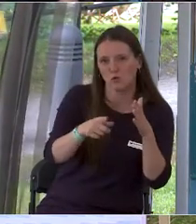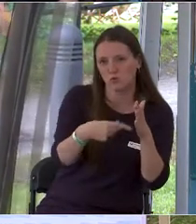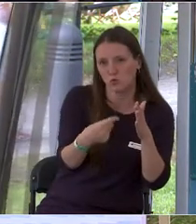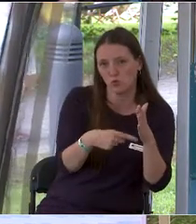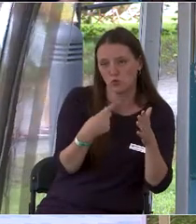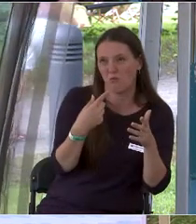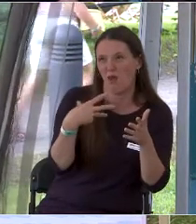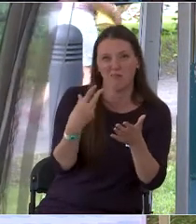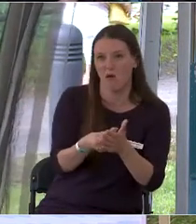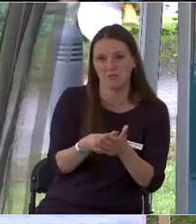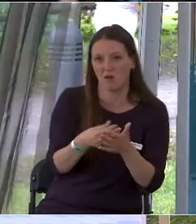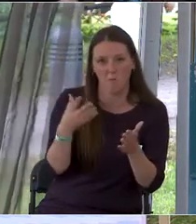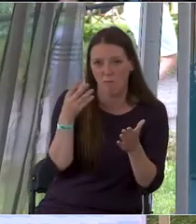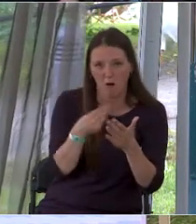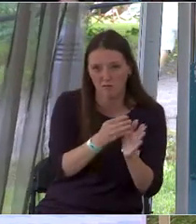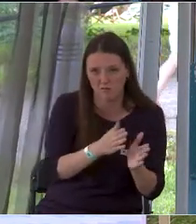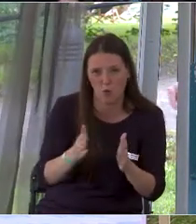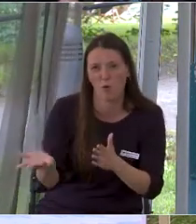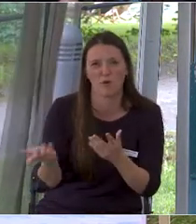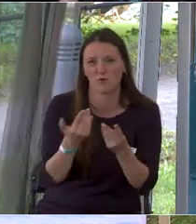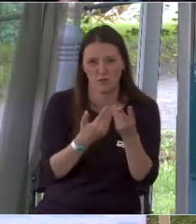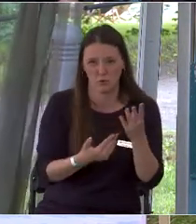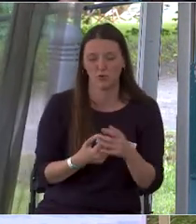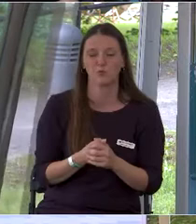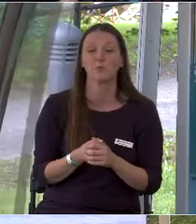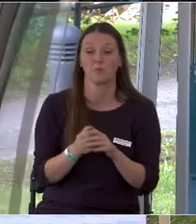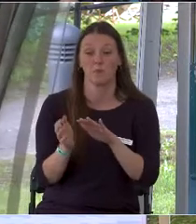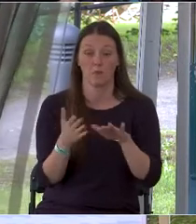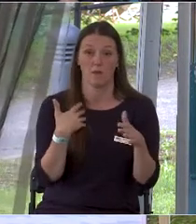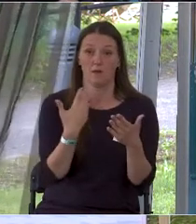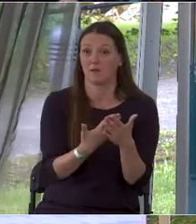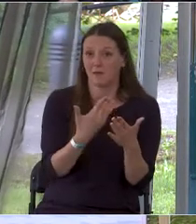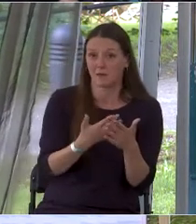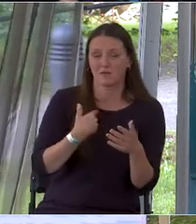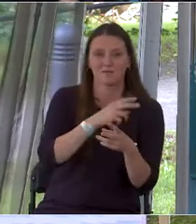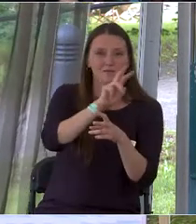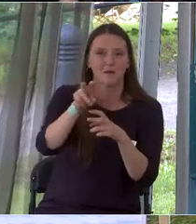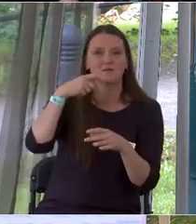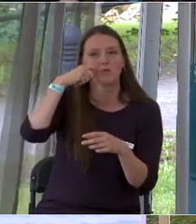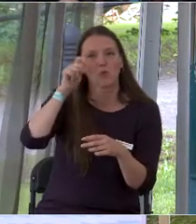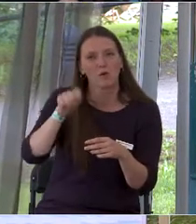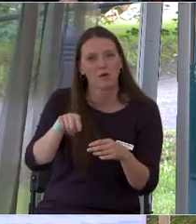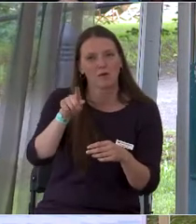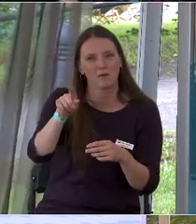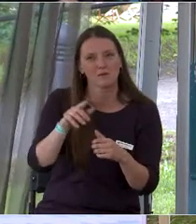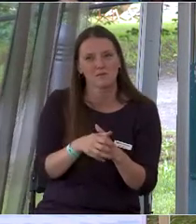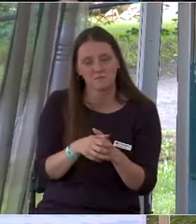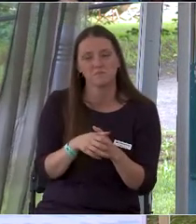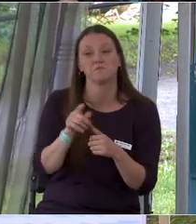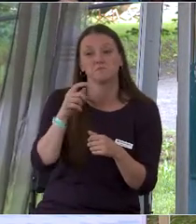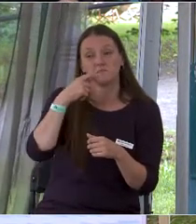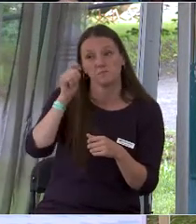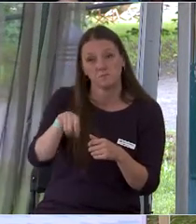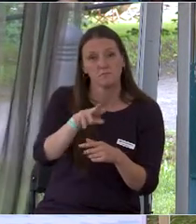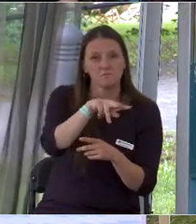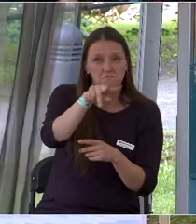Then I came with my thoughts to Ukraine because I've been working in this country recently a lot. And then I started realizing